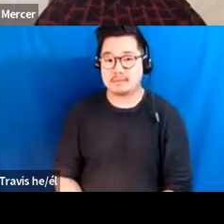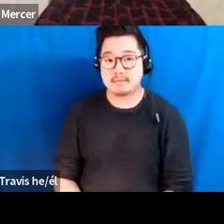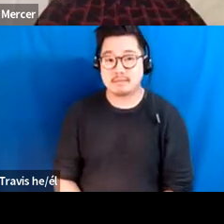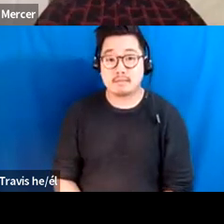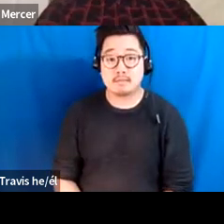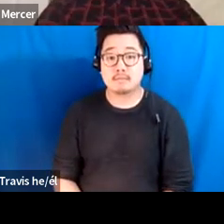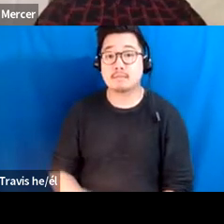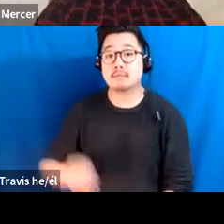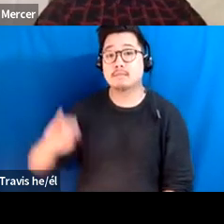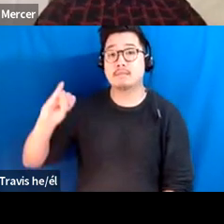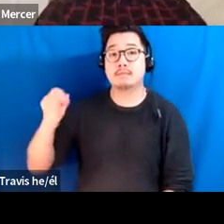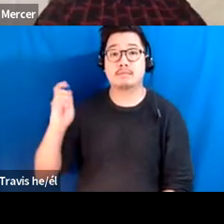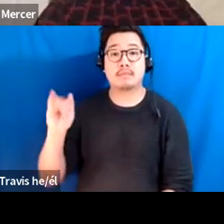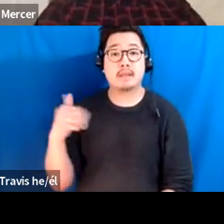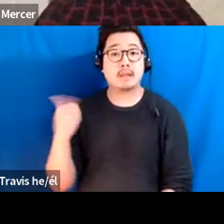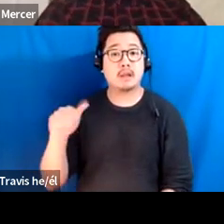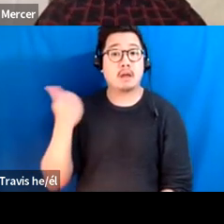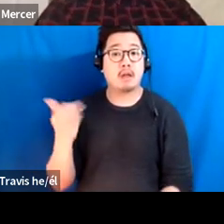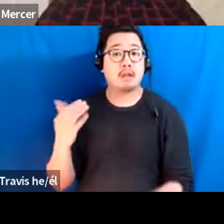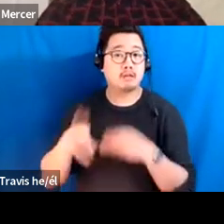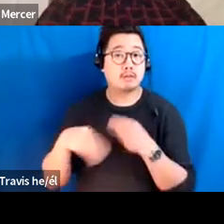there any additional questions or comments